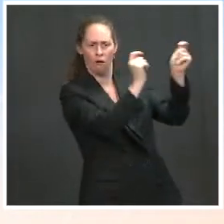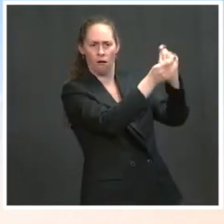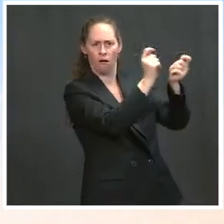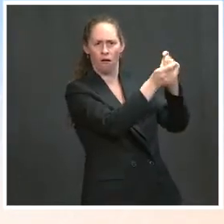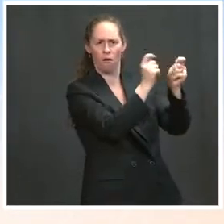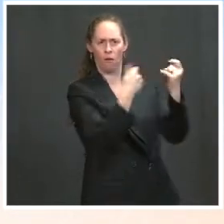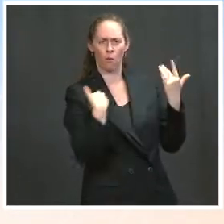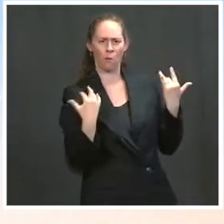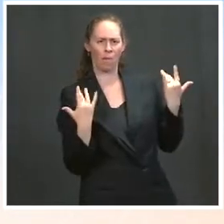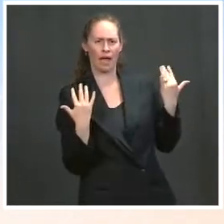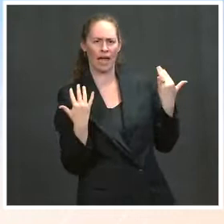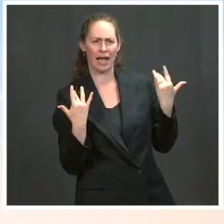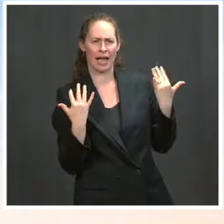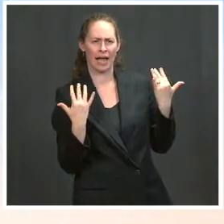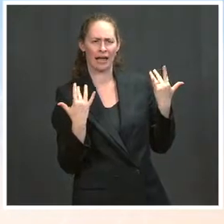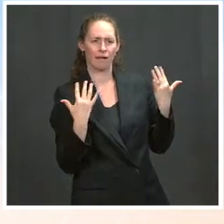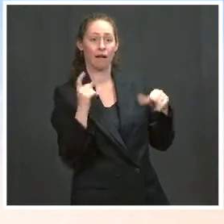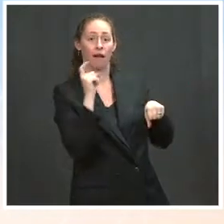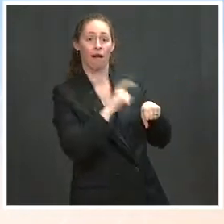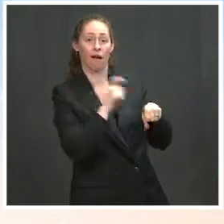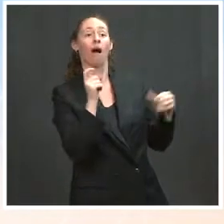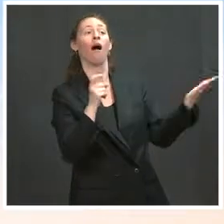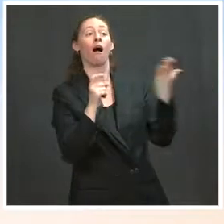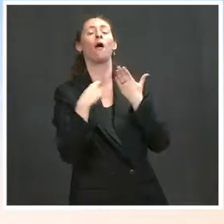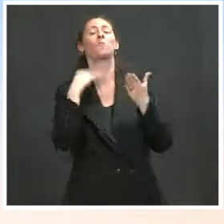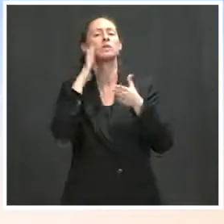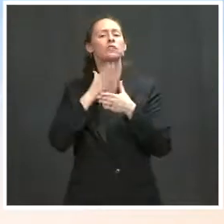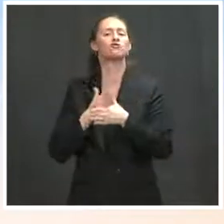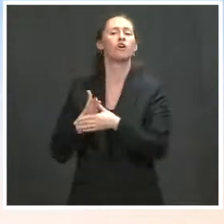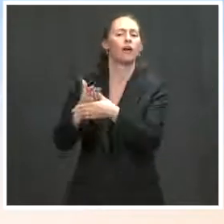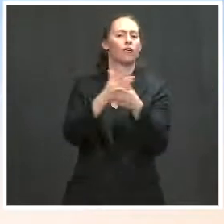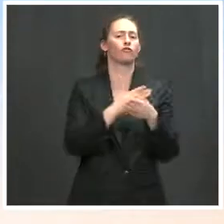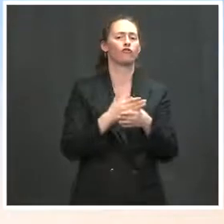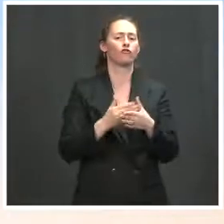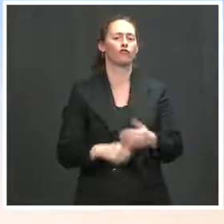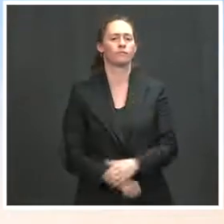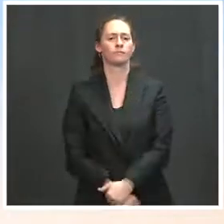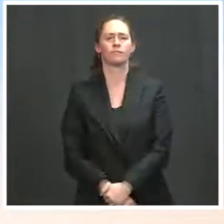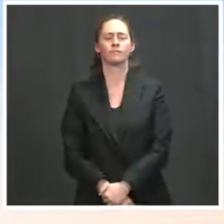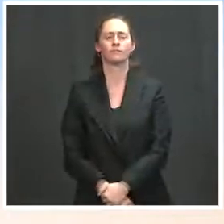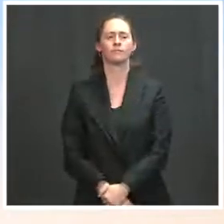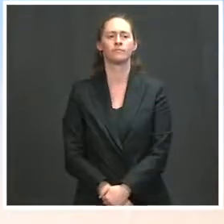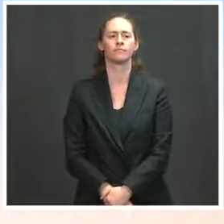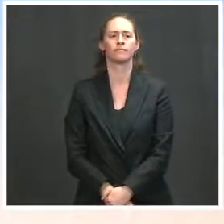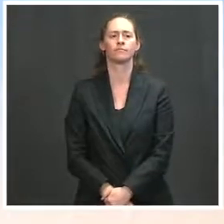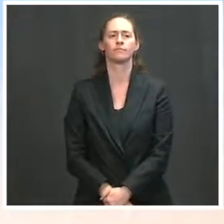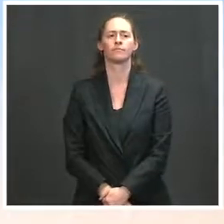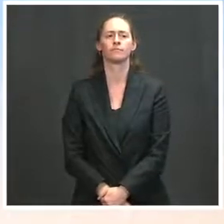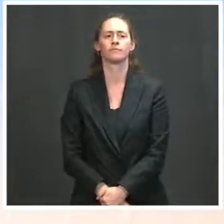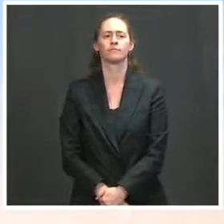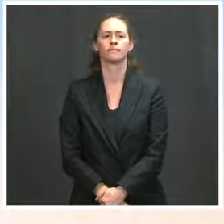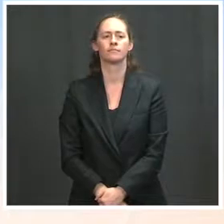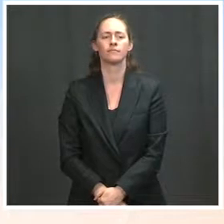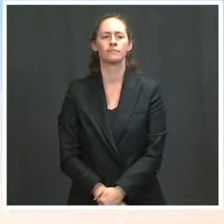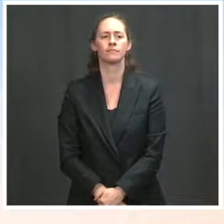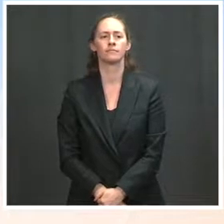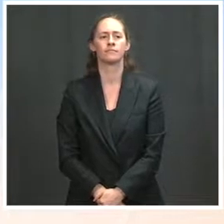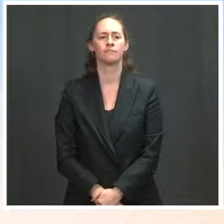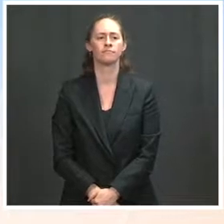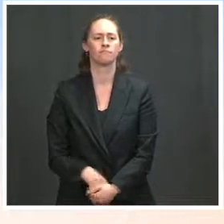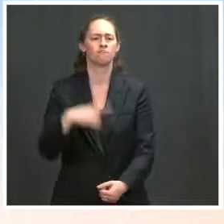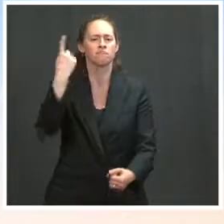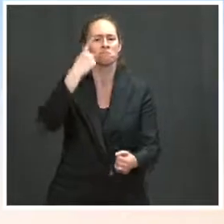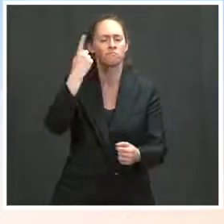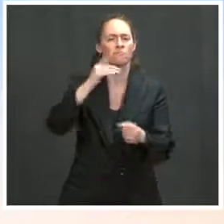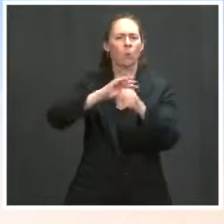counteroffer, we'll have more to share. Ask you one about COVID and equity. I know there are, of course, COVID briefings, but the share of Black people who are